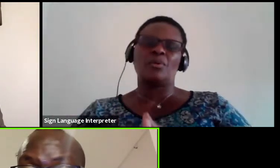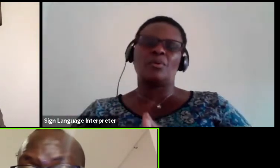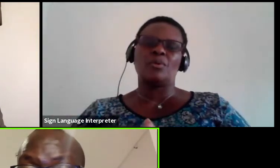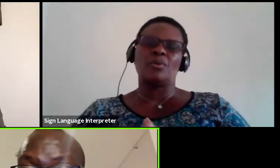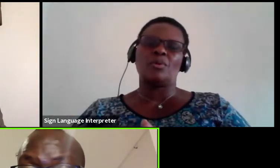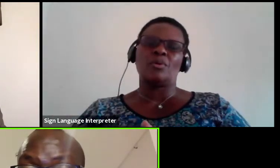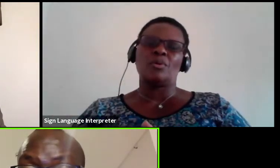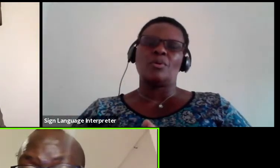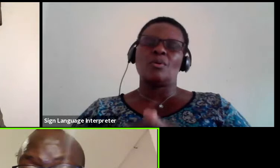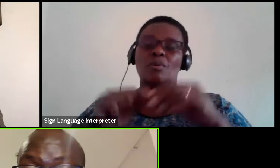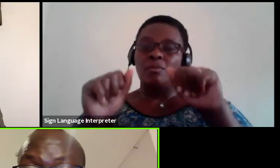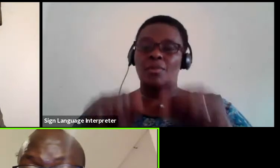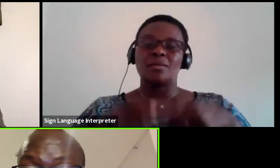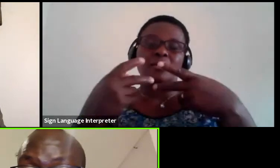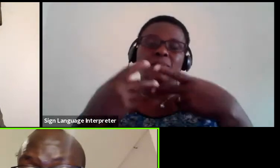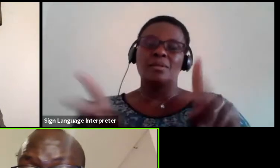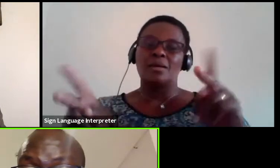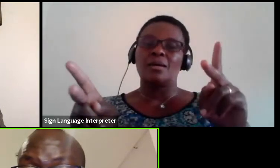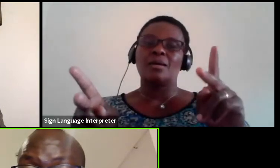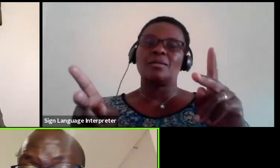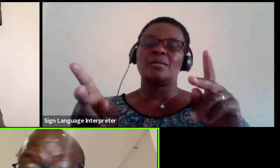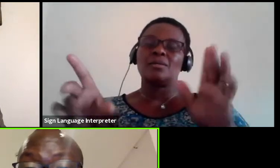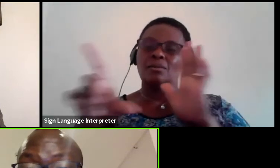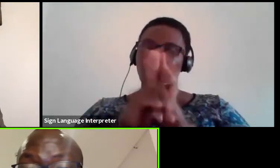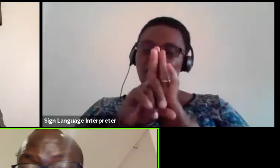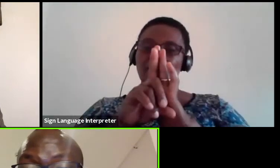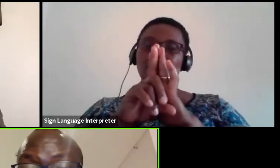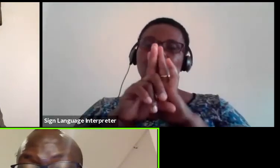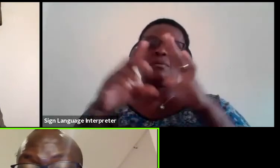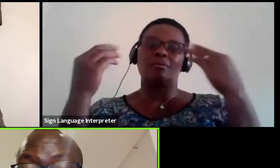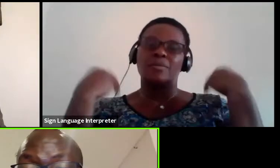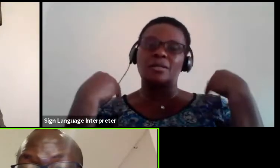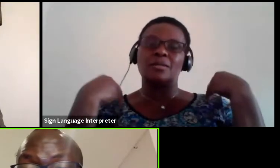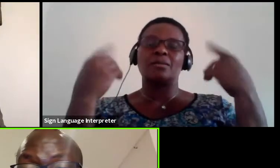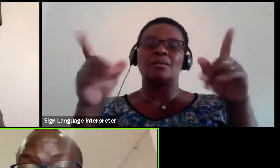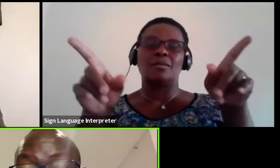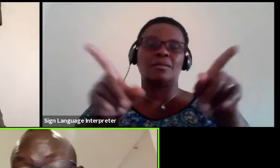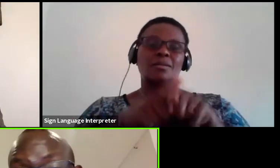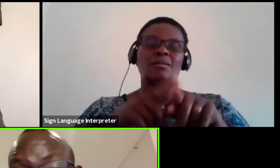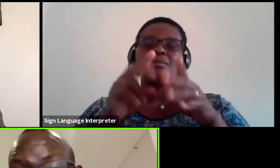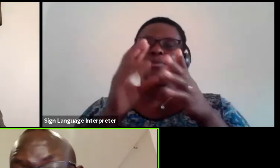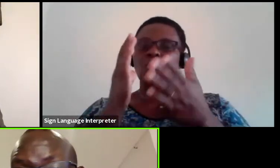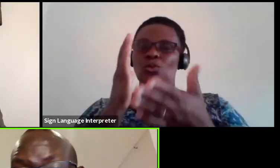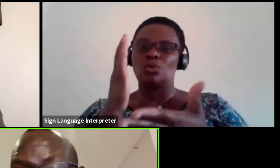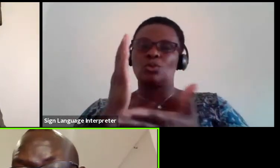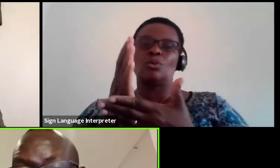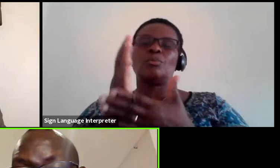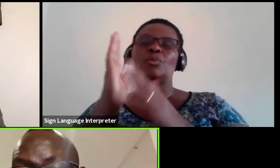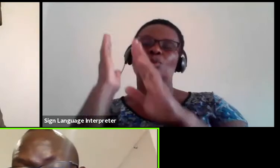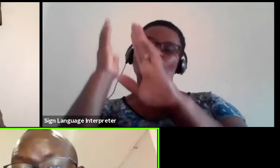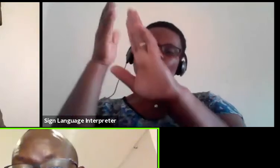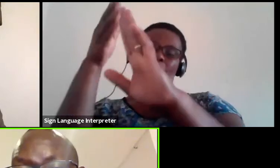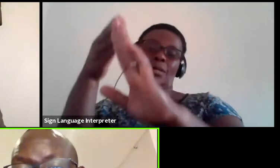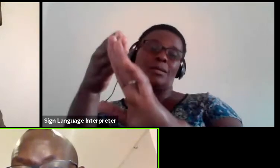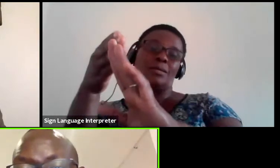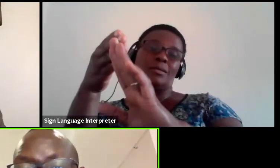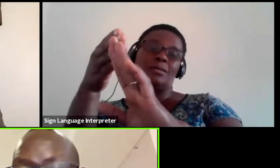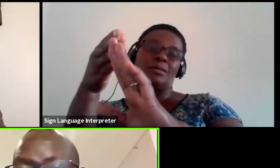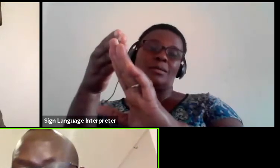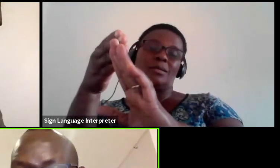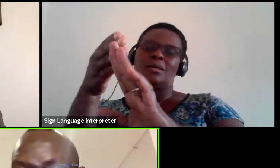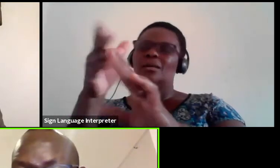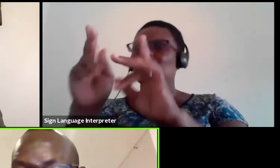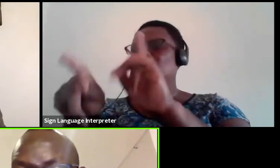that these laws and practices are not being used to target, ordinary citizens